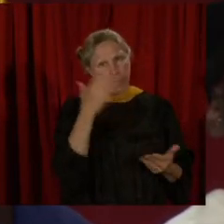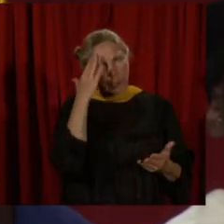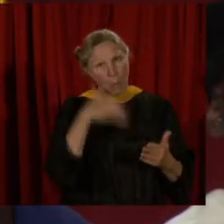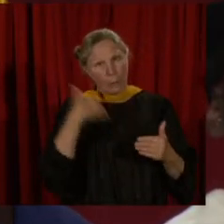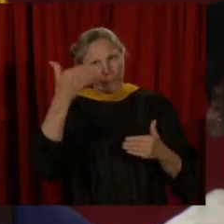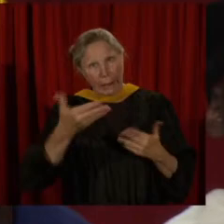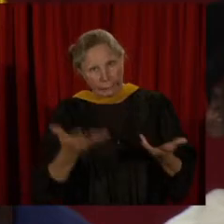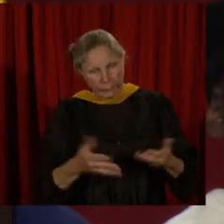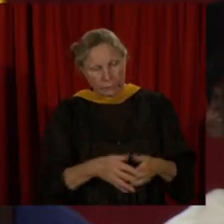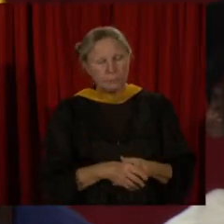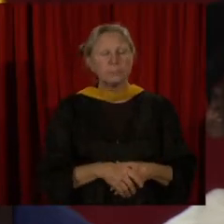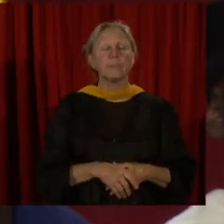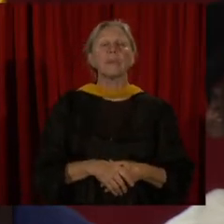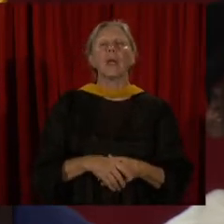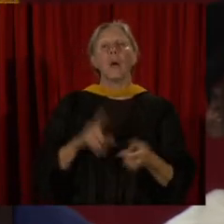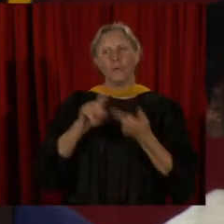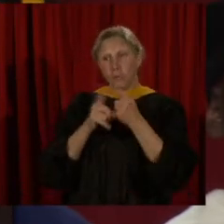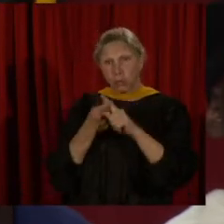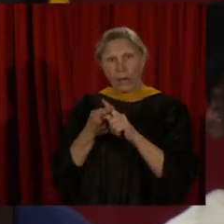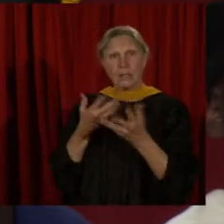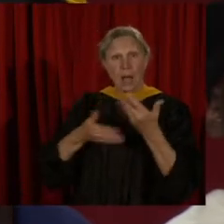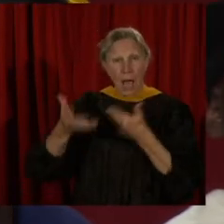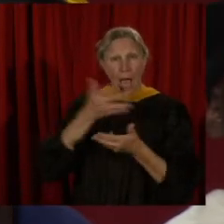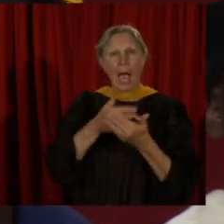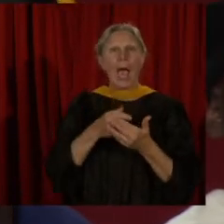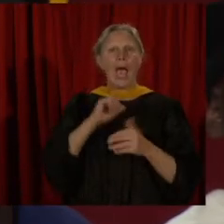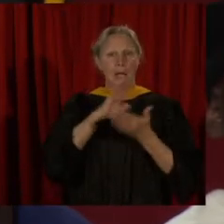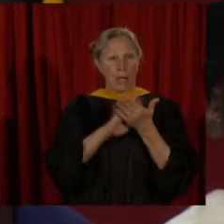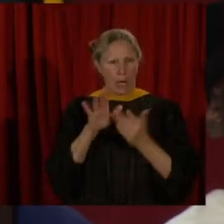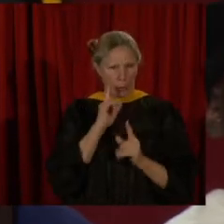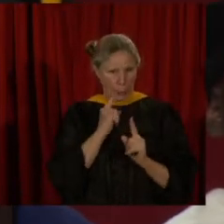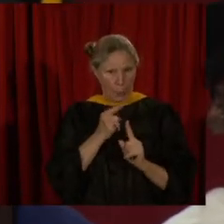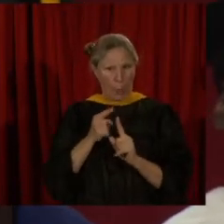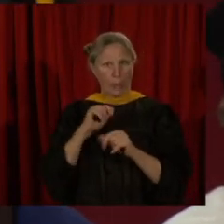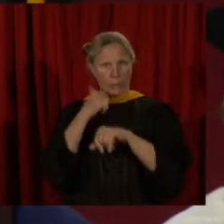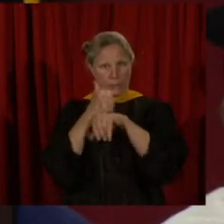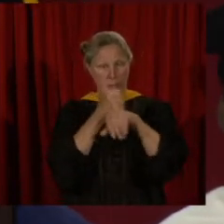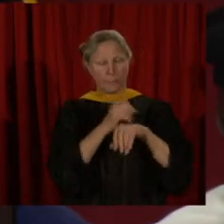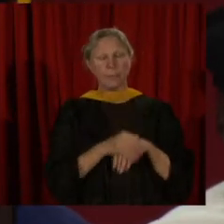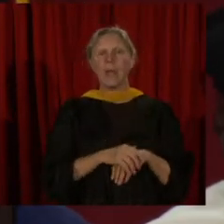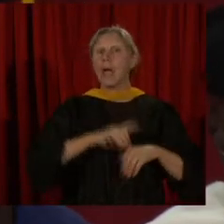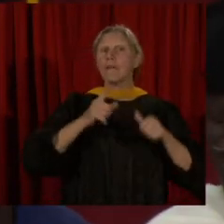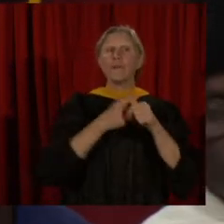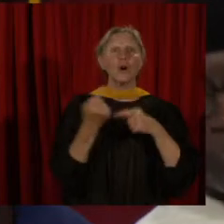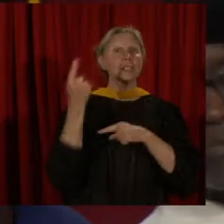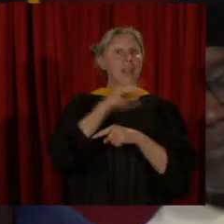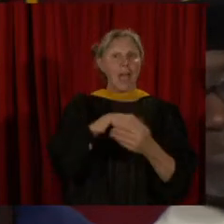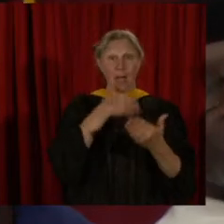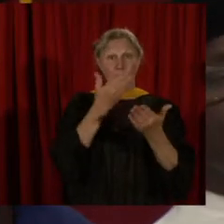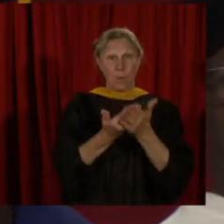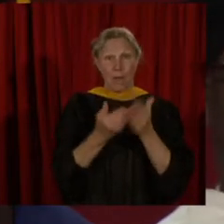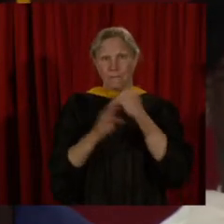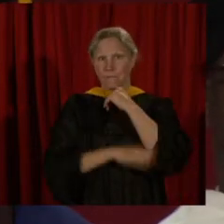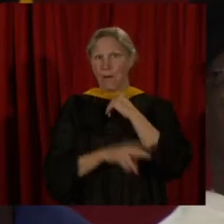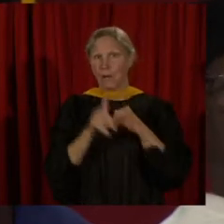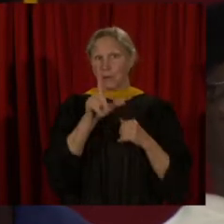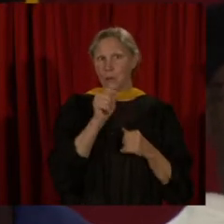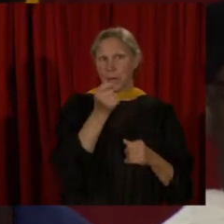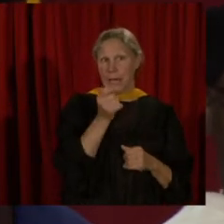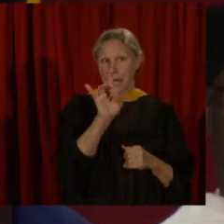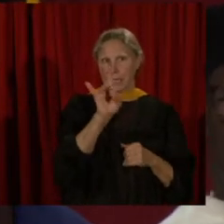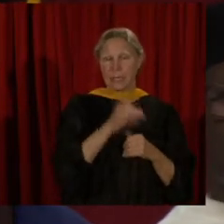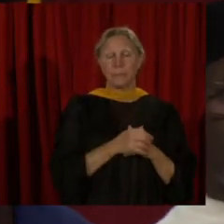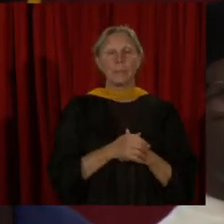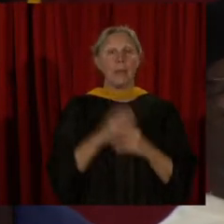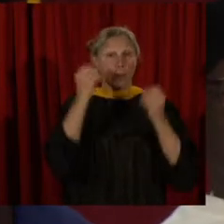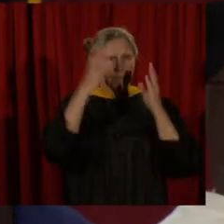coming. We made friends and set goals for college. I remember on my first day of college in fall 2018, my